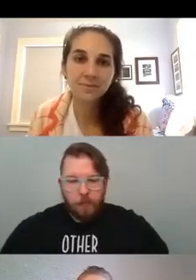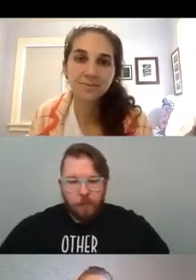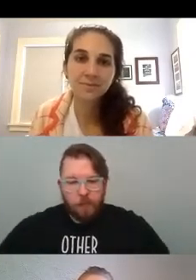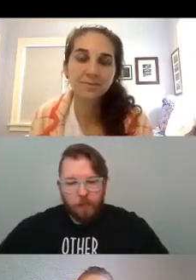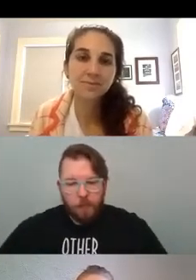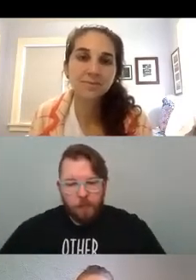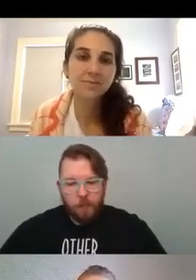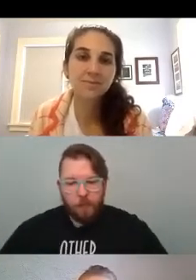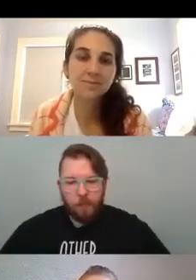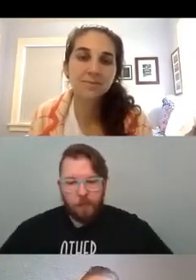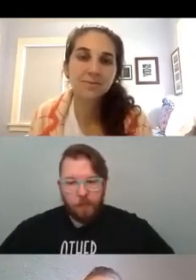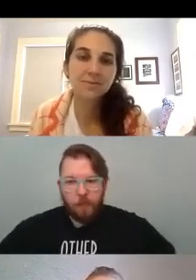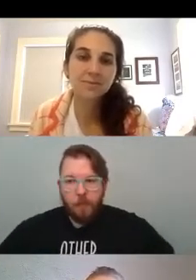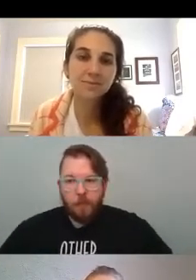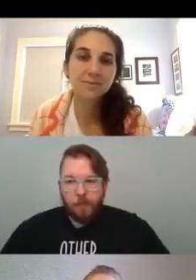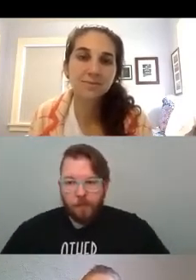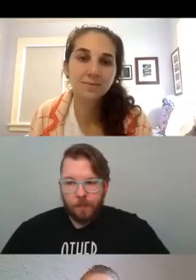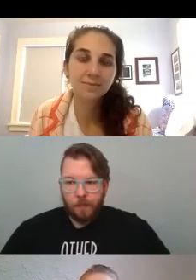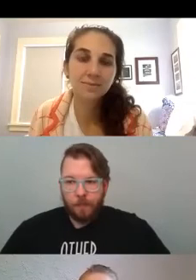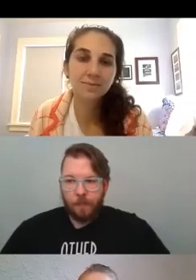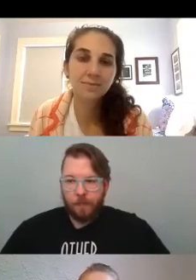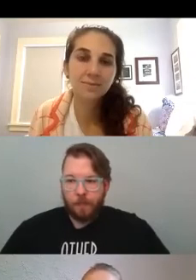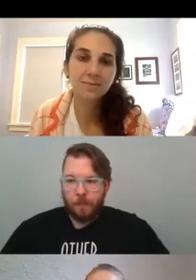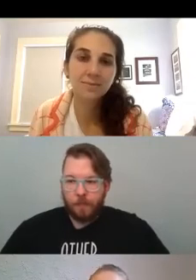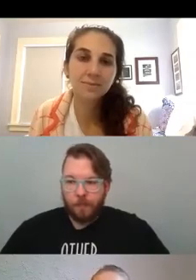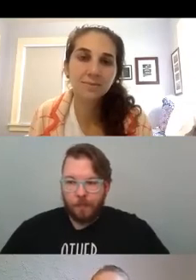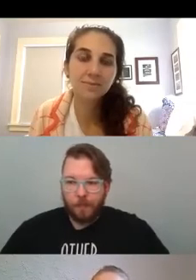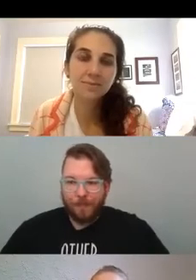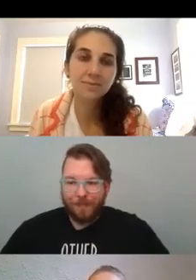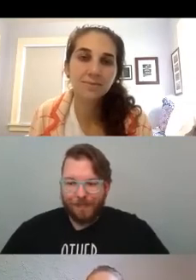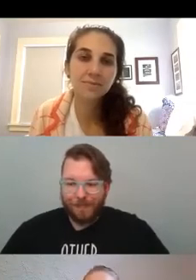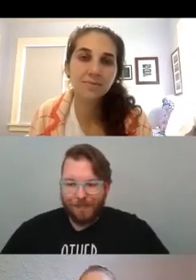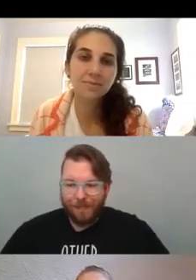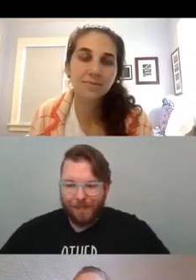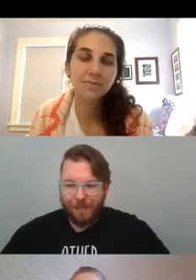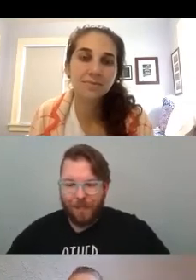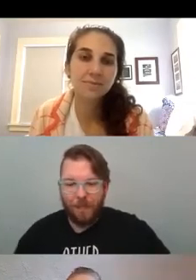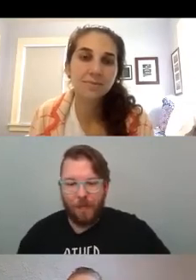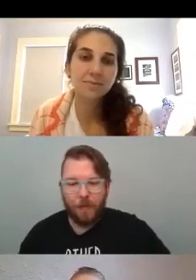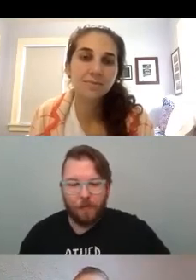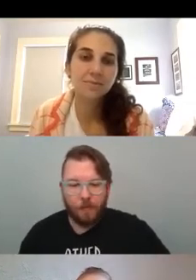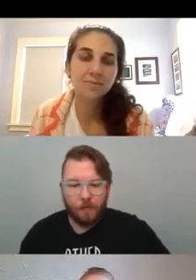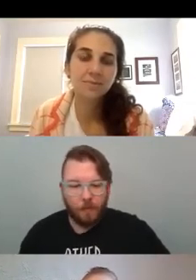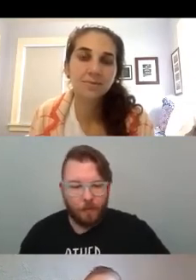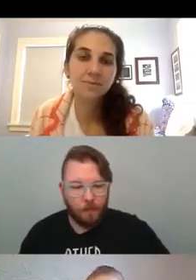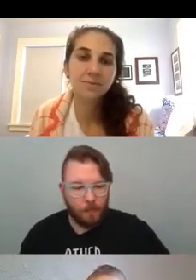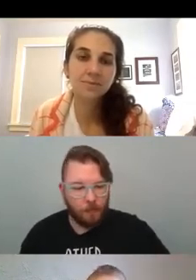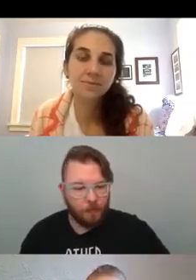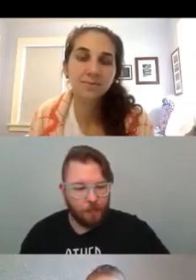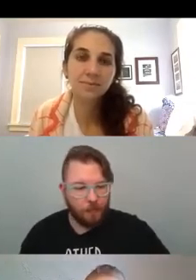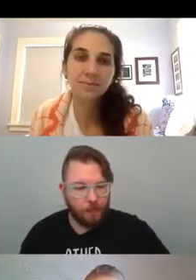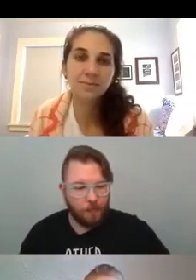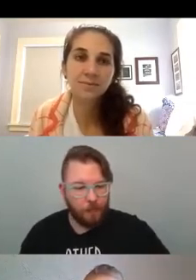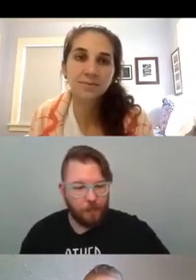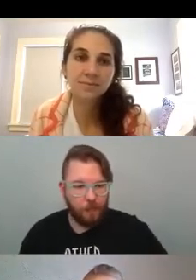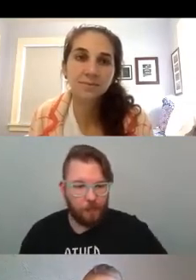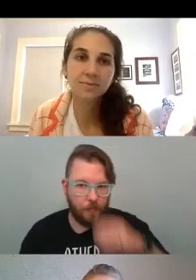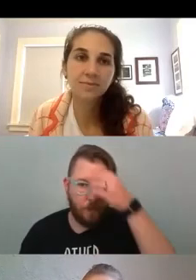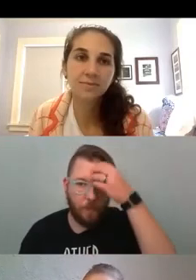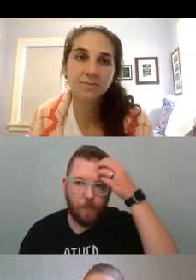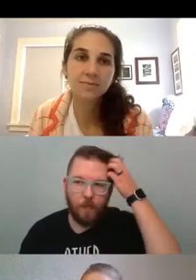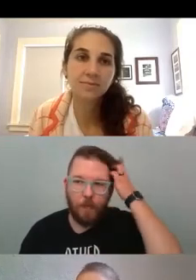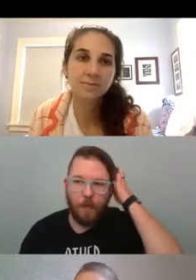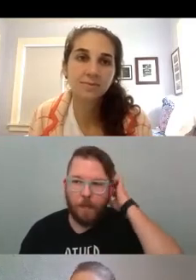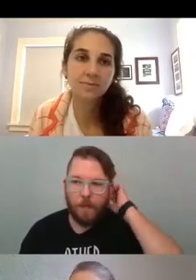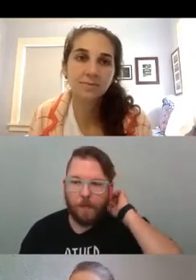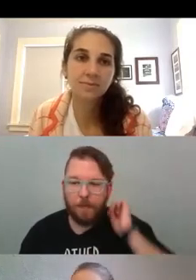back. I want to thank you so much for your time and attention today, and we'd love to use our